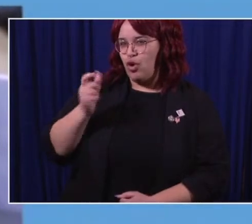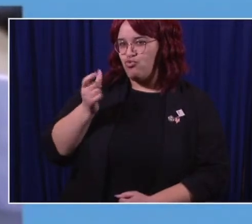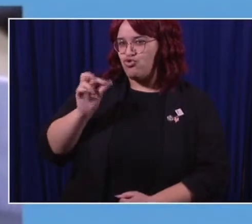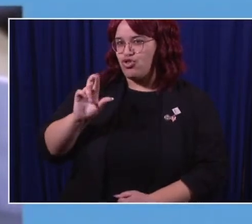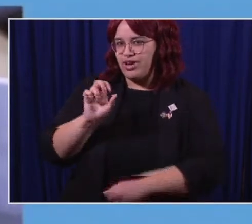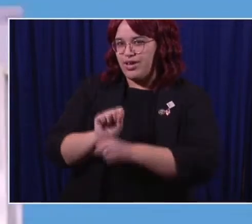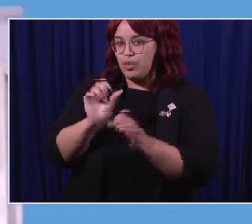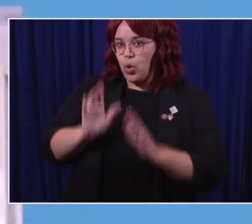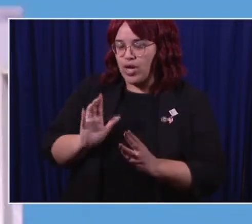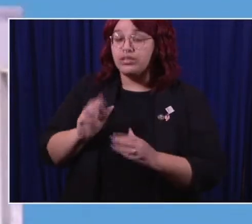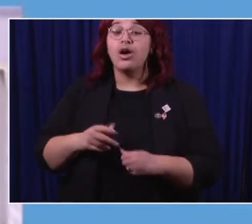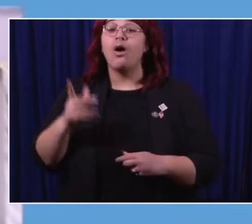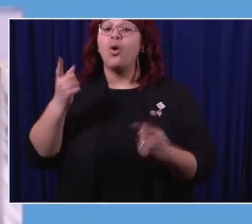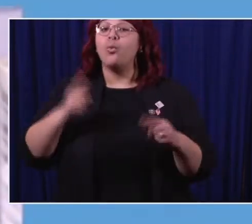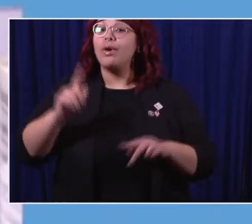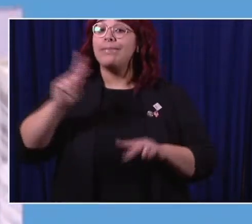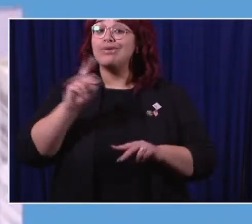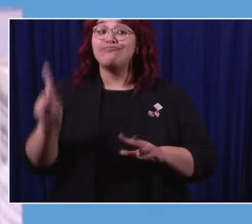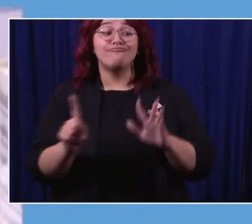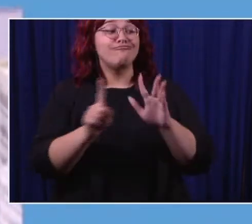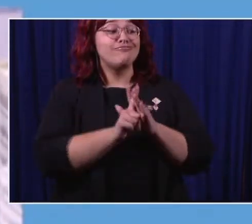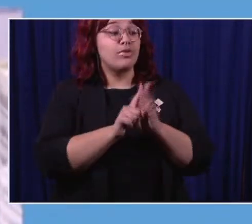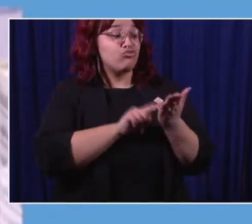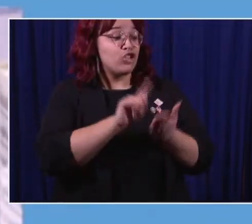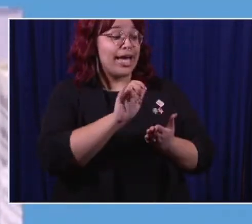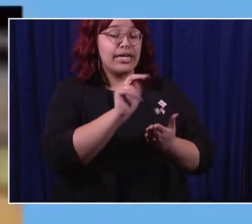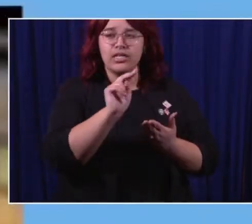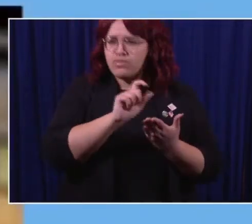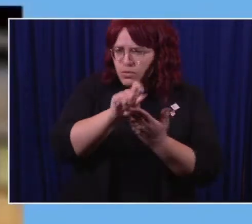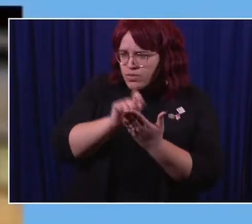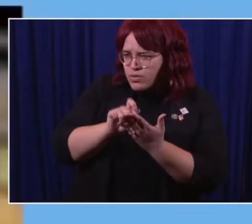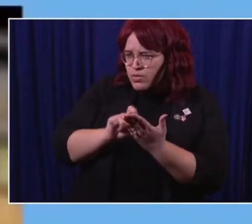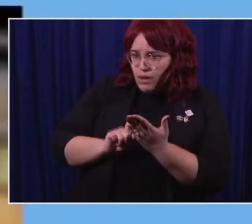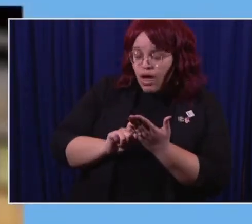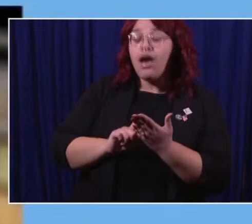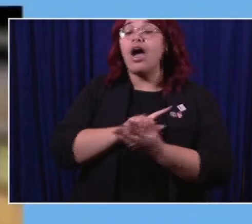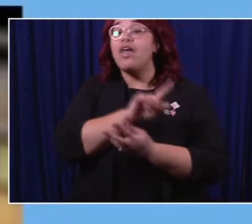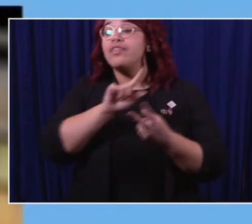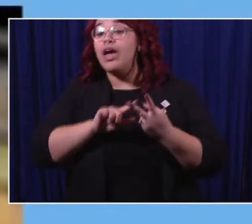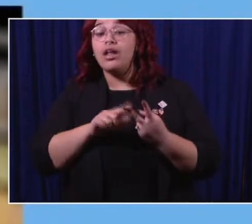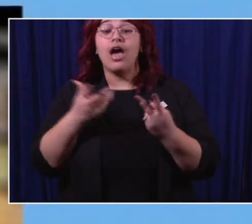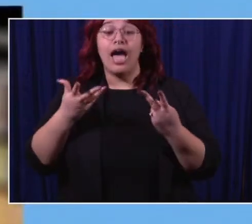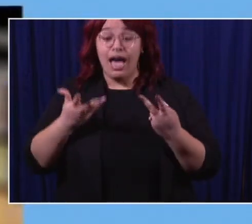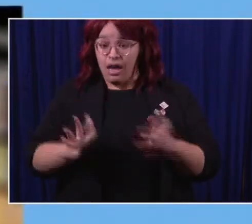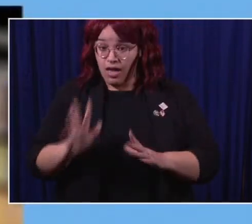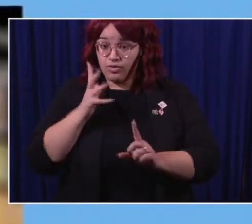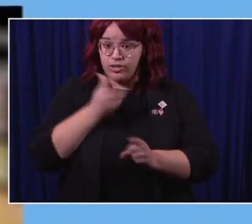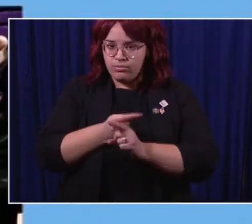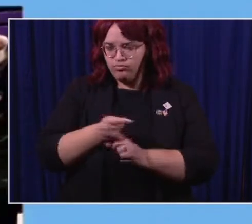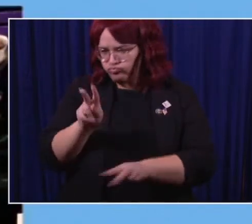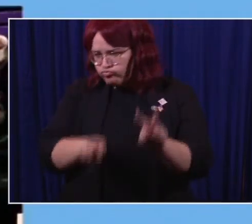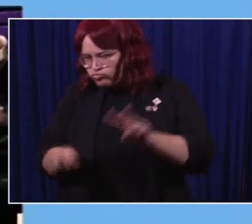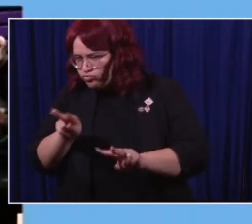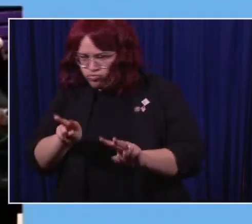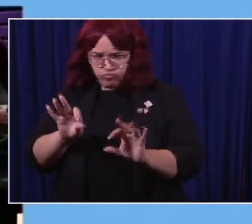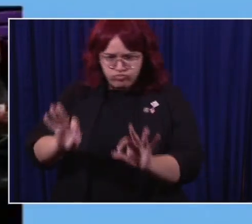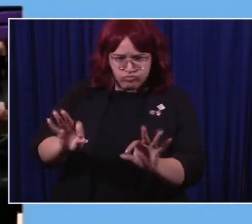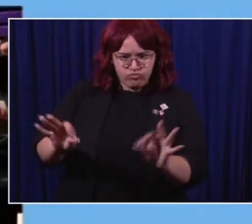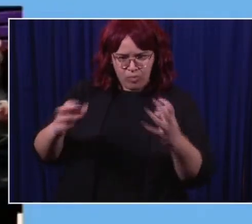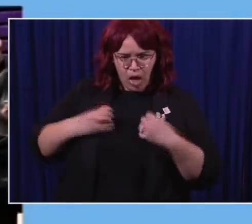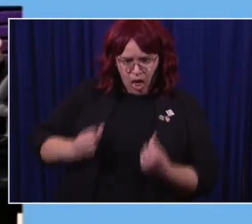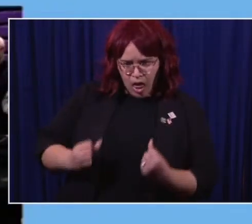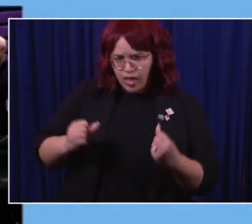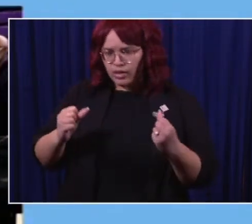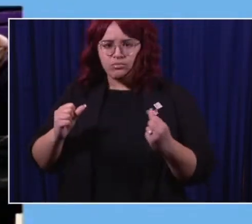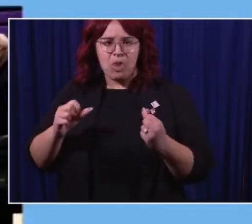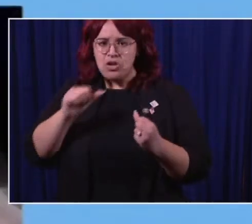screening, vaccinations, and monitoring for reactions during the event. It was certainly very, very well organized. People